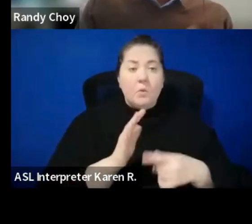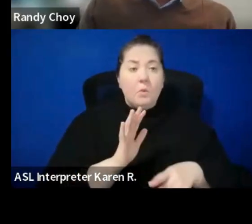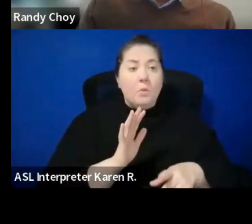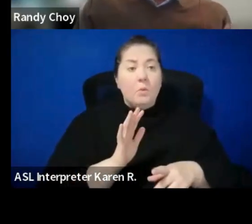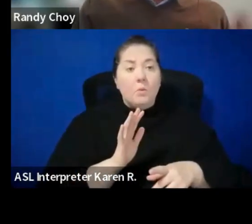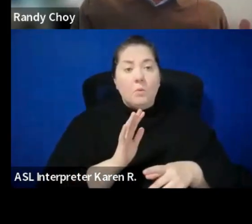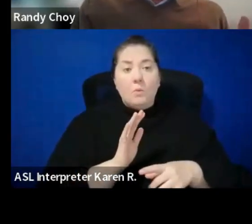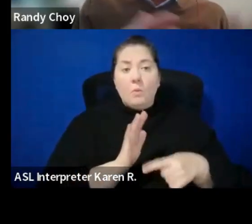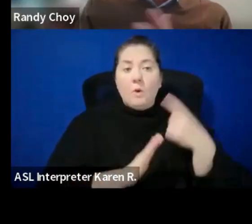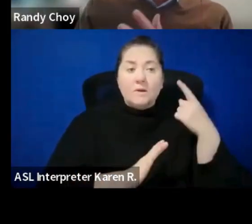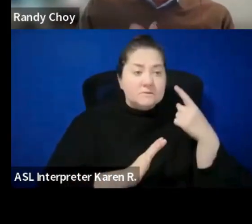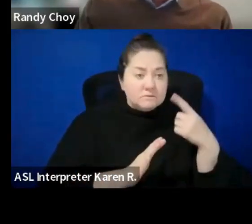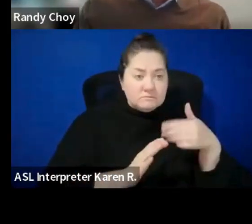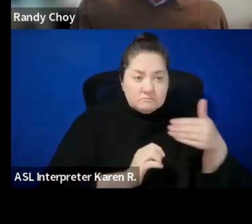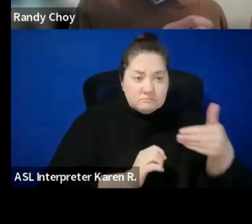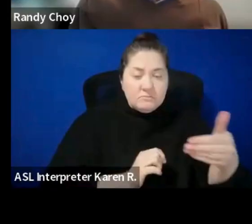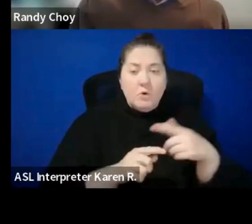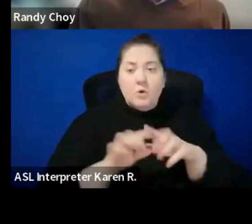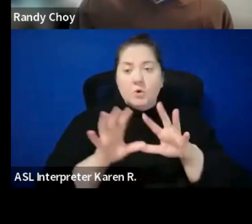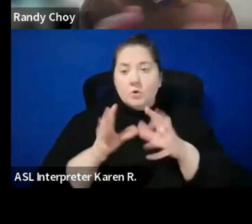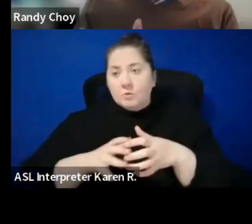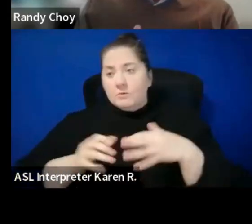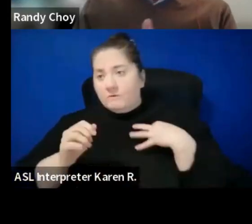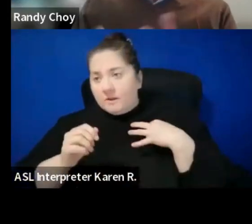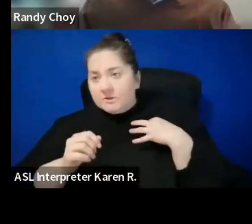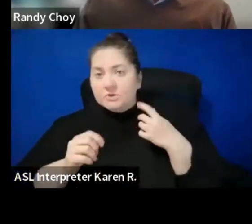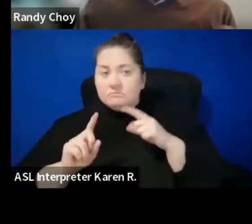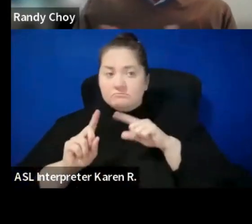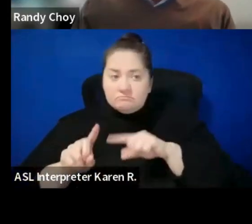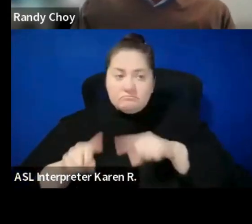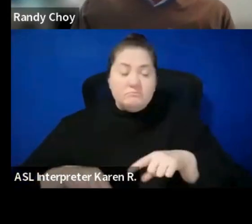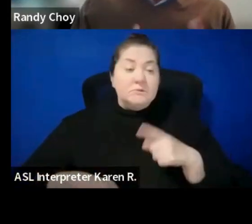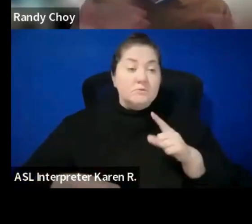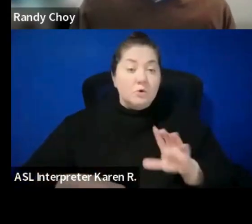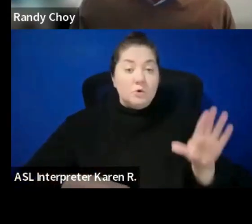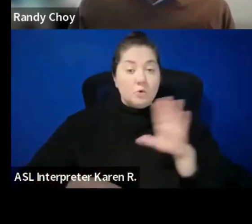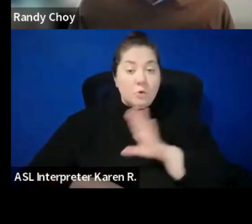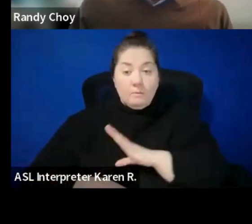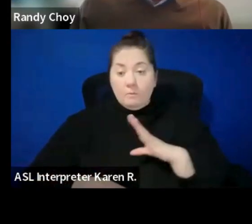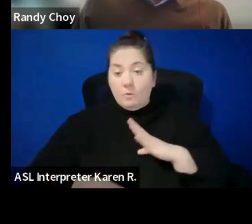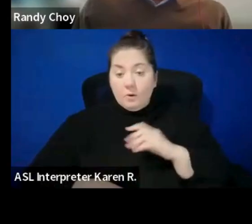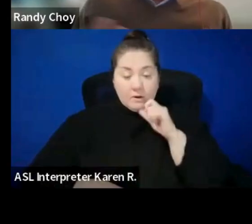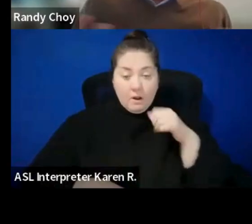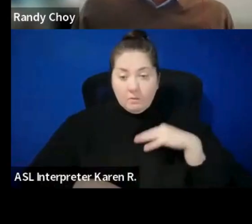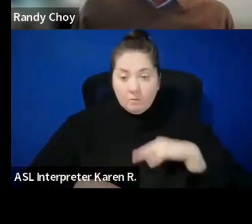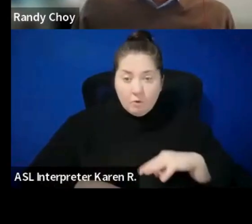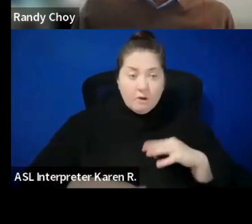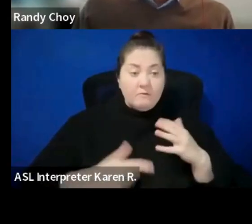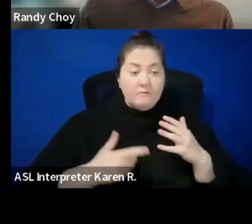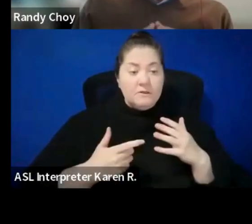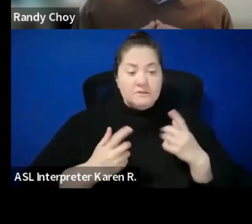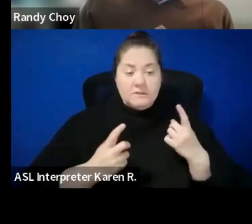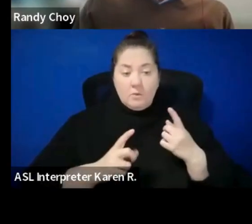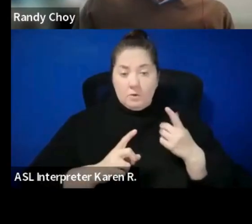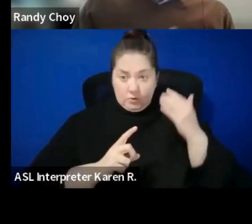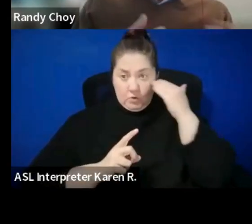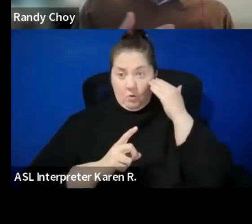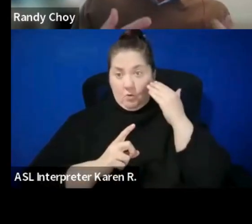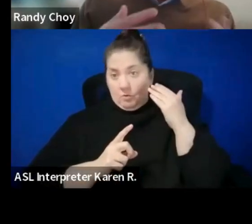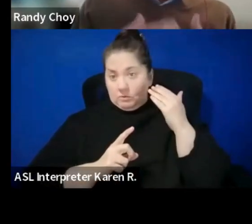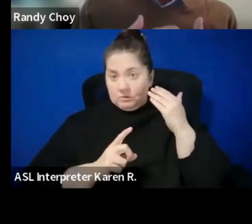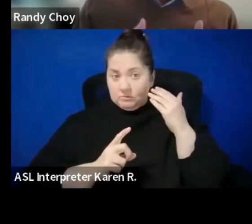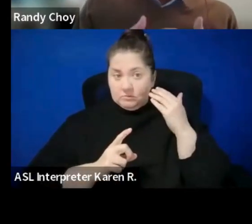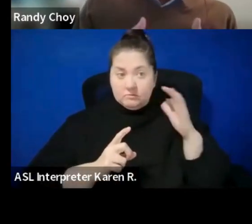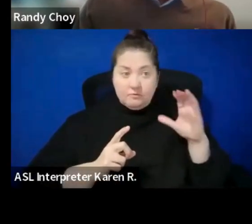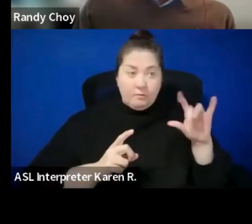group volunteering, or at the highest level, someone on the board of your nonprofit, if that makes sense for someone from Columbia Bank. And so